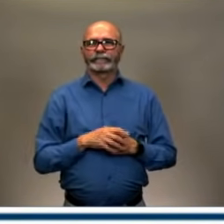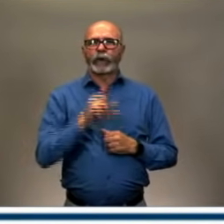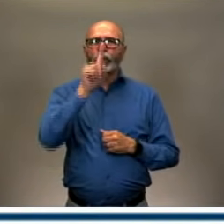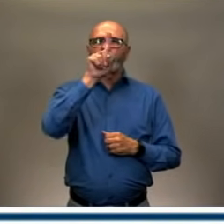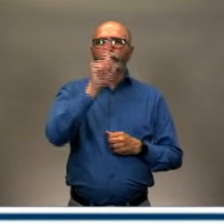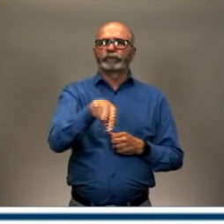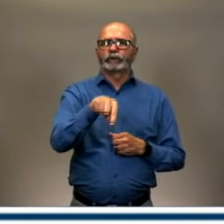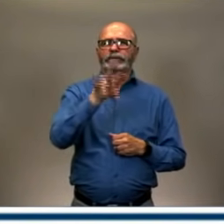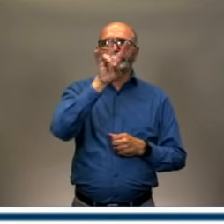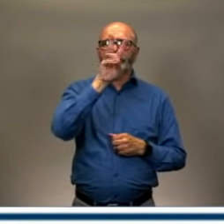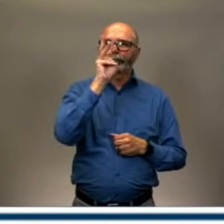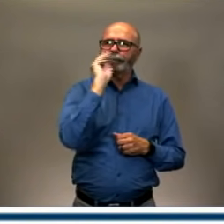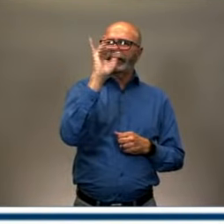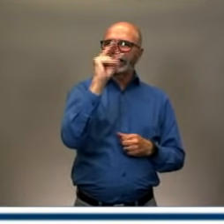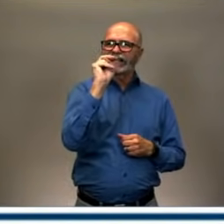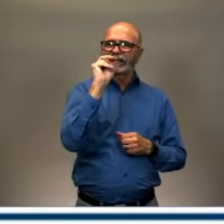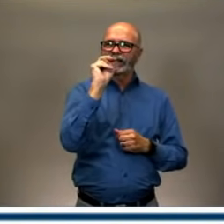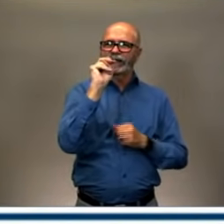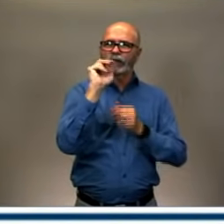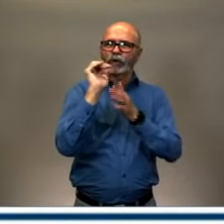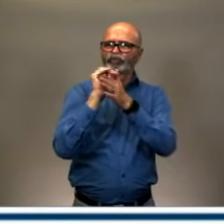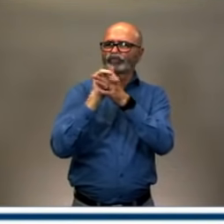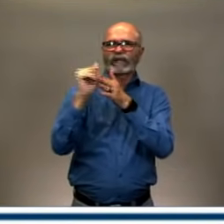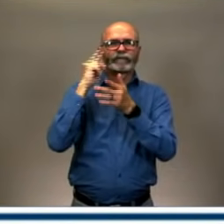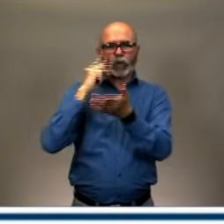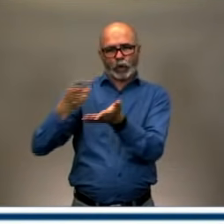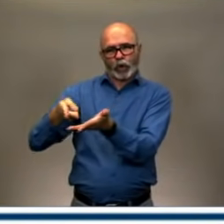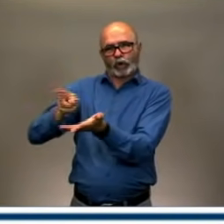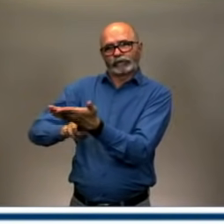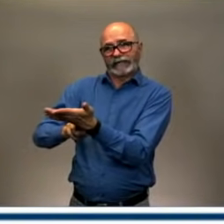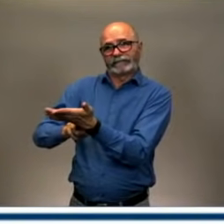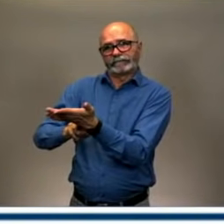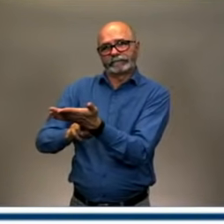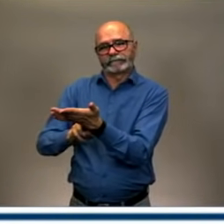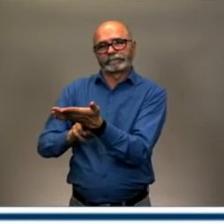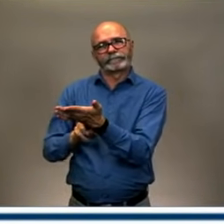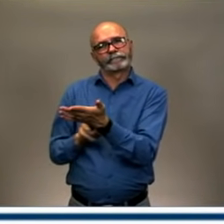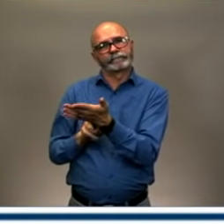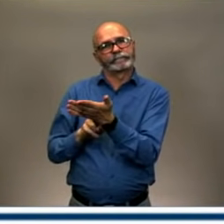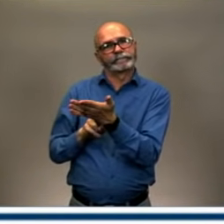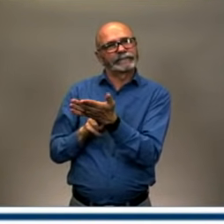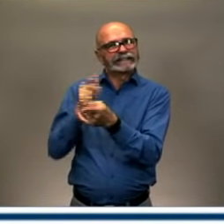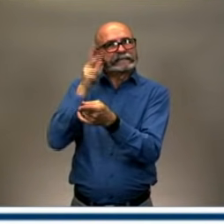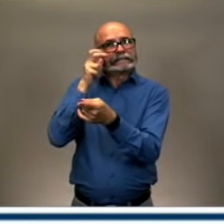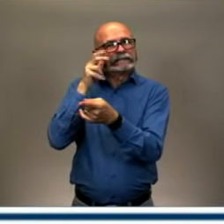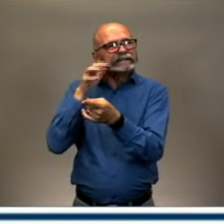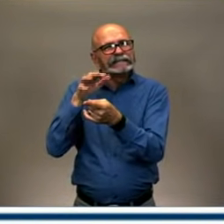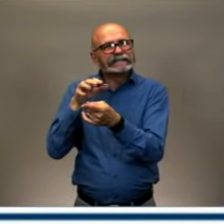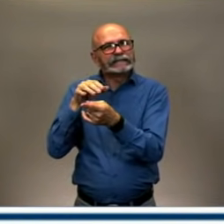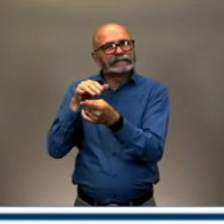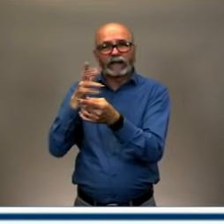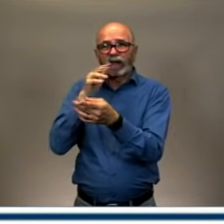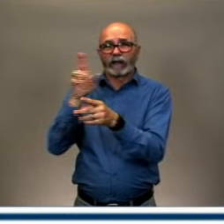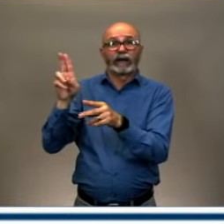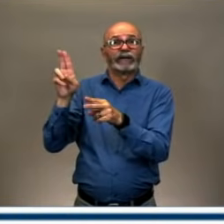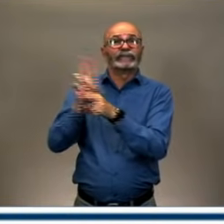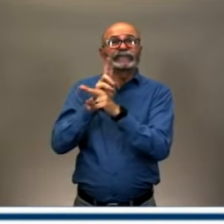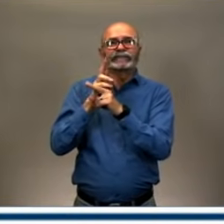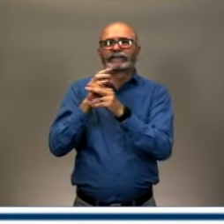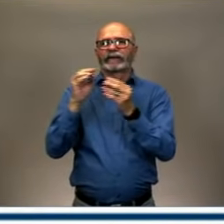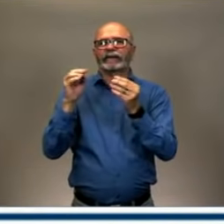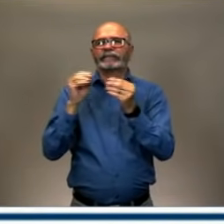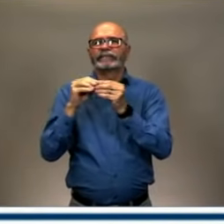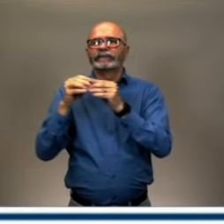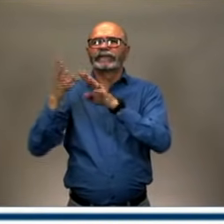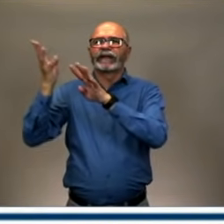government's paid for this, will people actually be using the apps themselves and asked to download it? How will this tracking of the 2